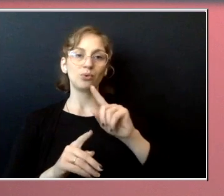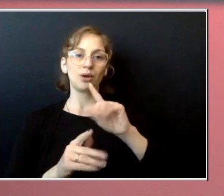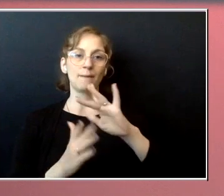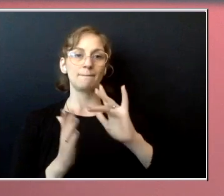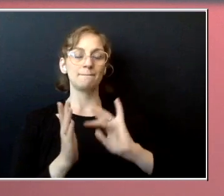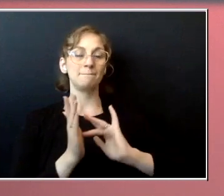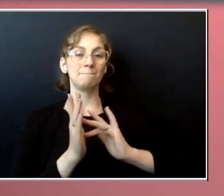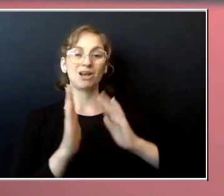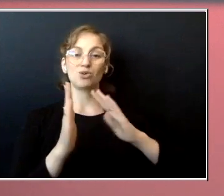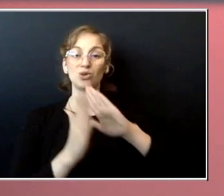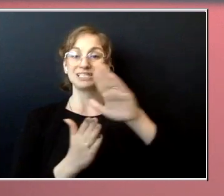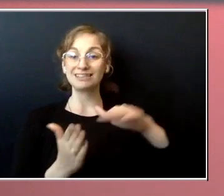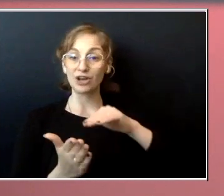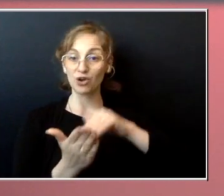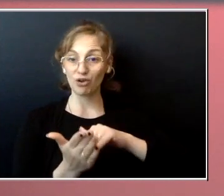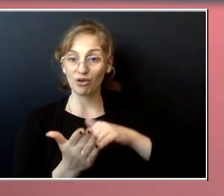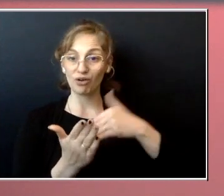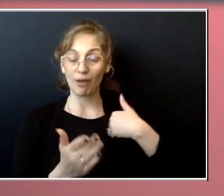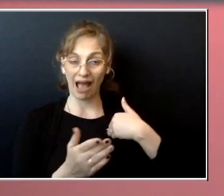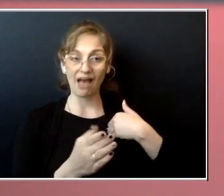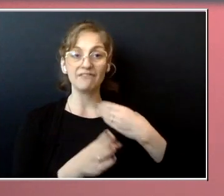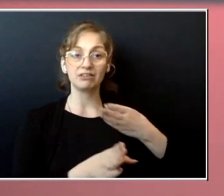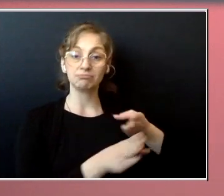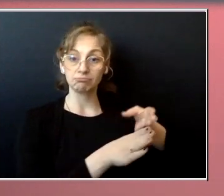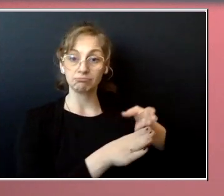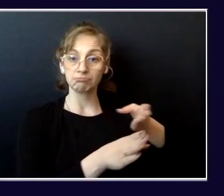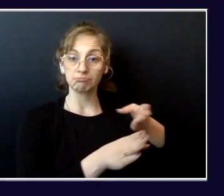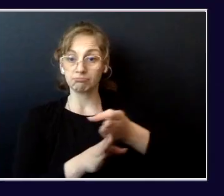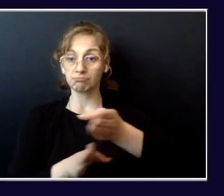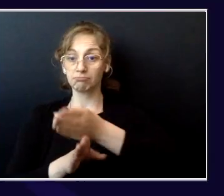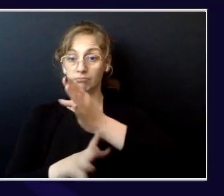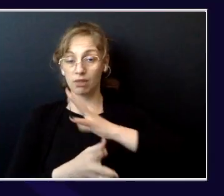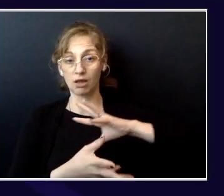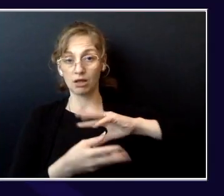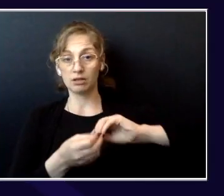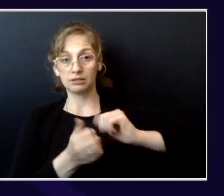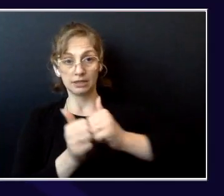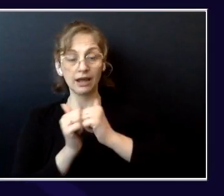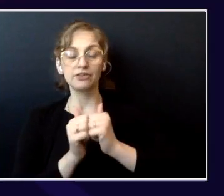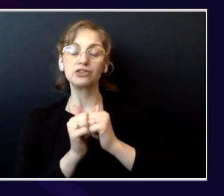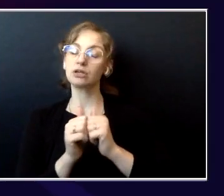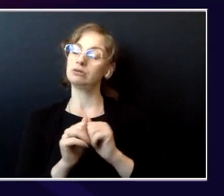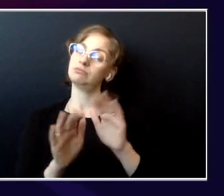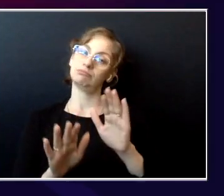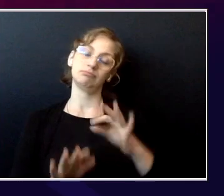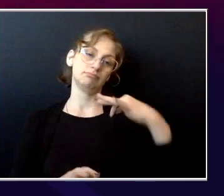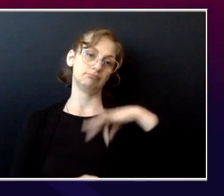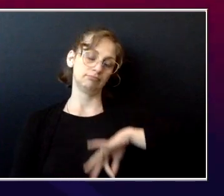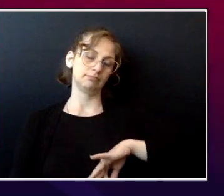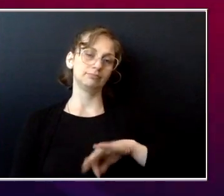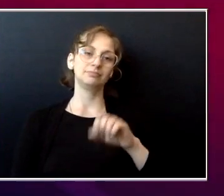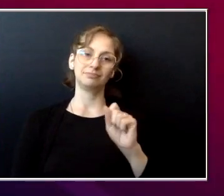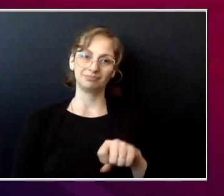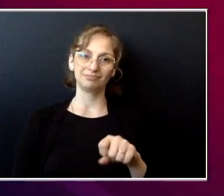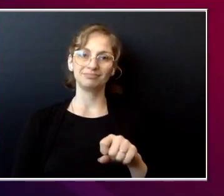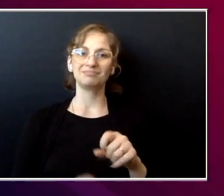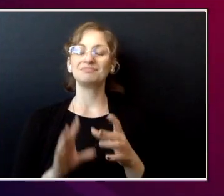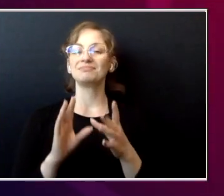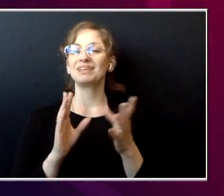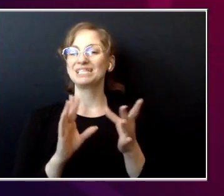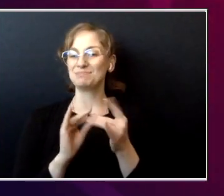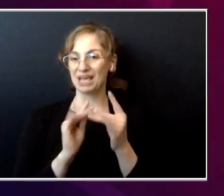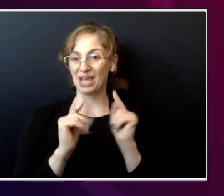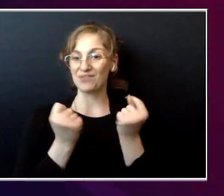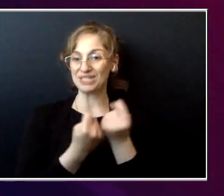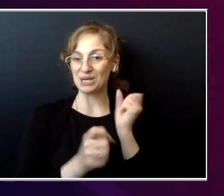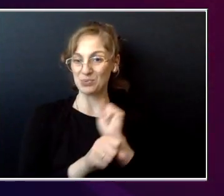multidisciplinary perspective, I really think it has a great advantage. So. It's a team of experts working on you. And speaking of teamwork, we love sharing the incredible work of all of our